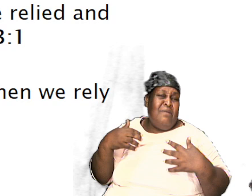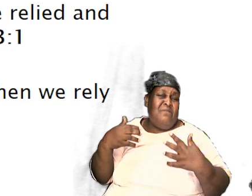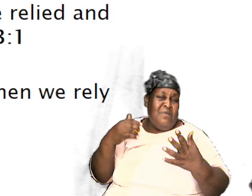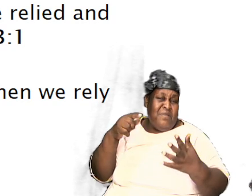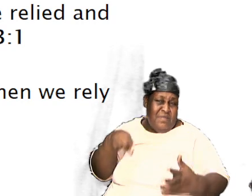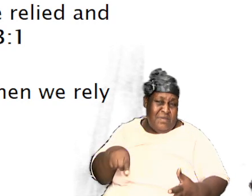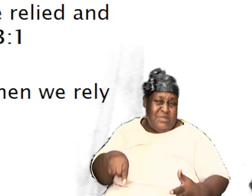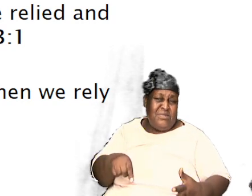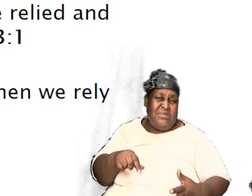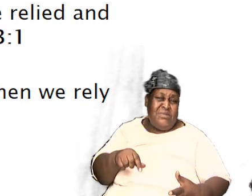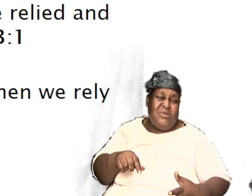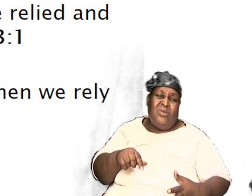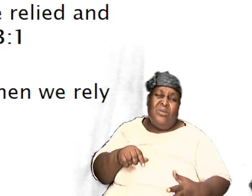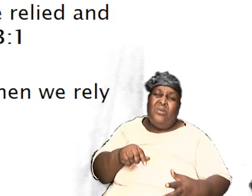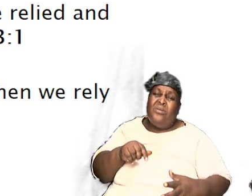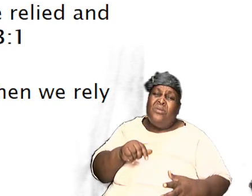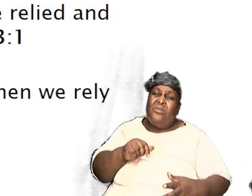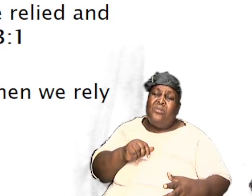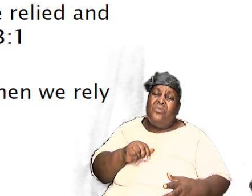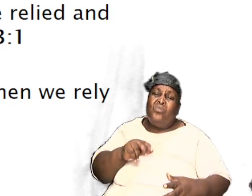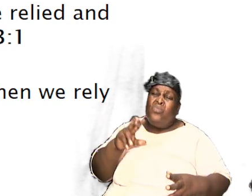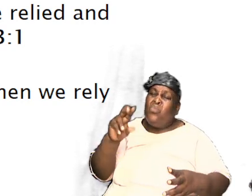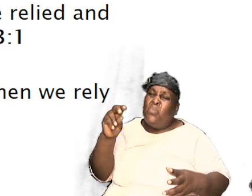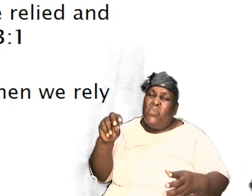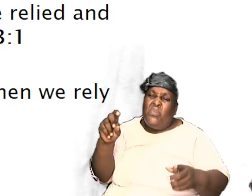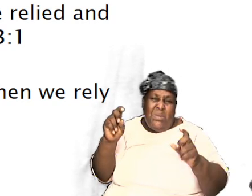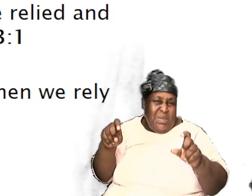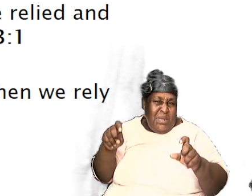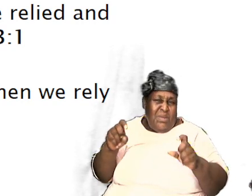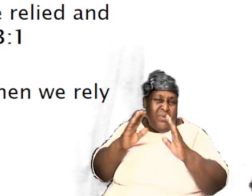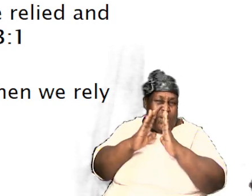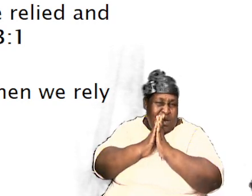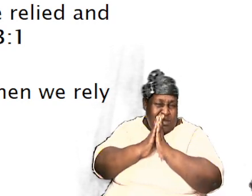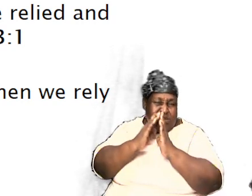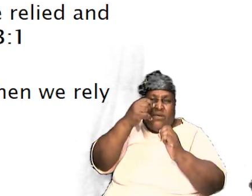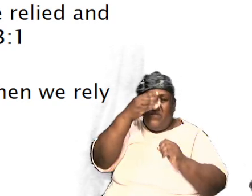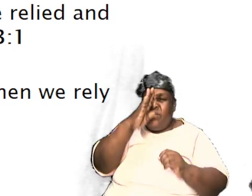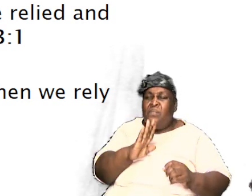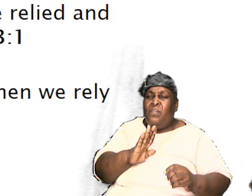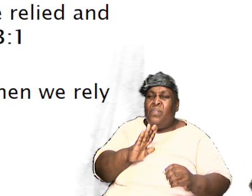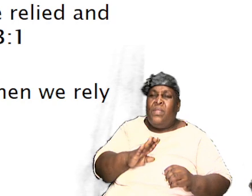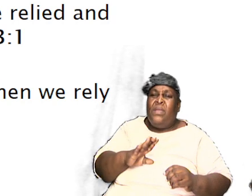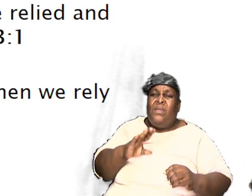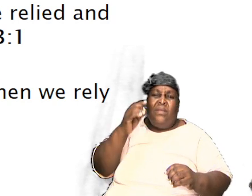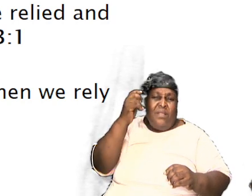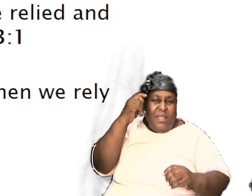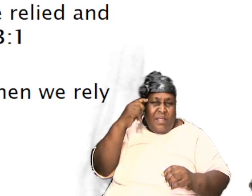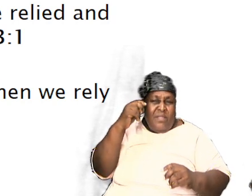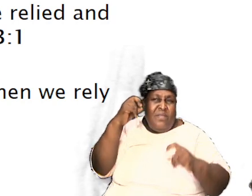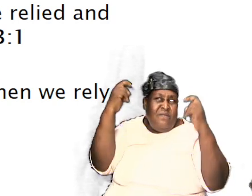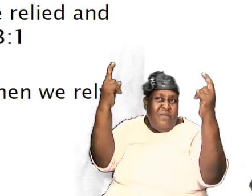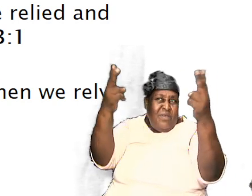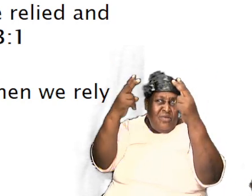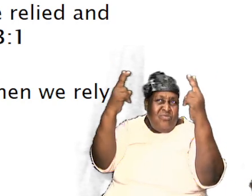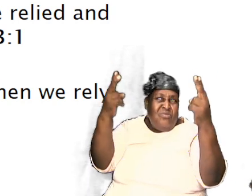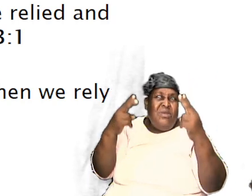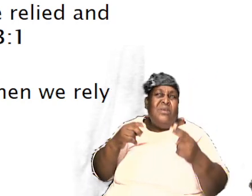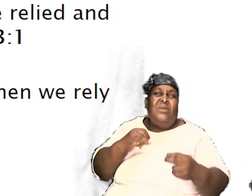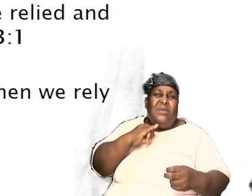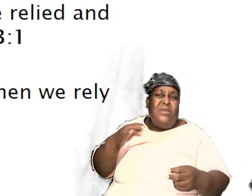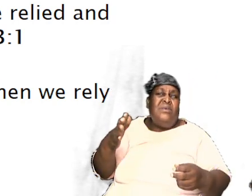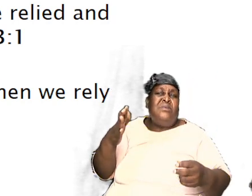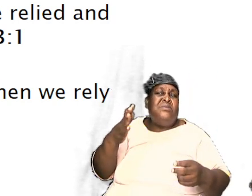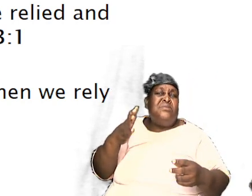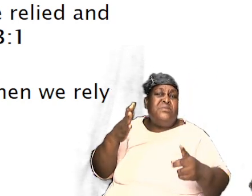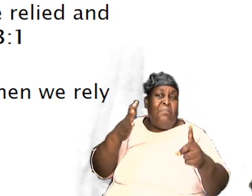Those who inquire of you, I think that, you know, the victory is here, and I can